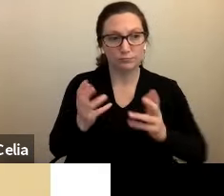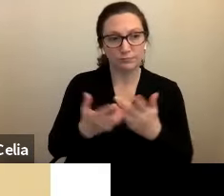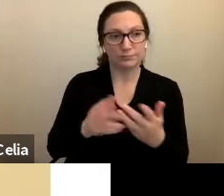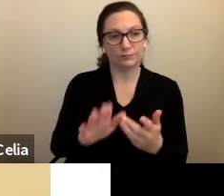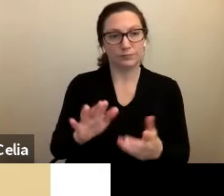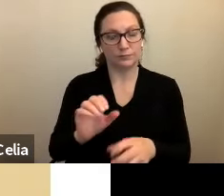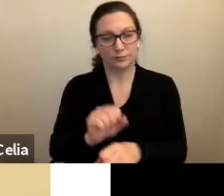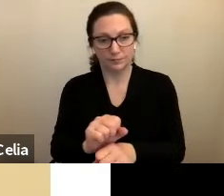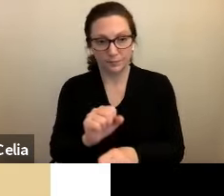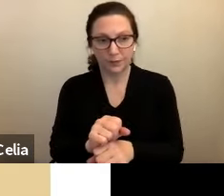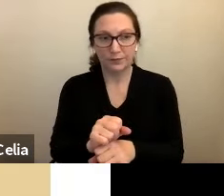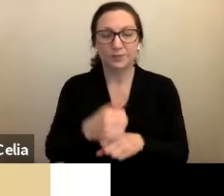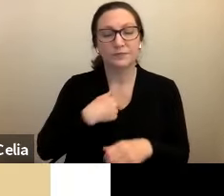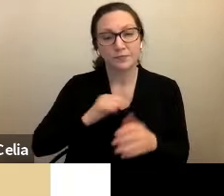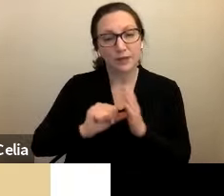the several